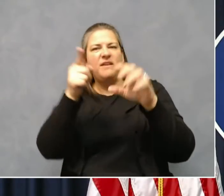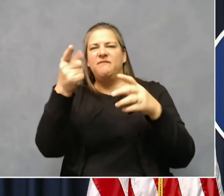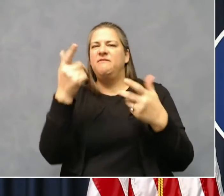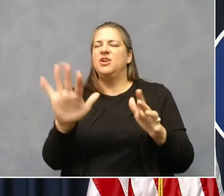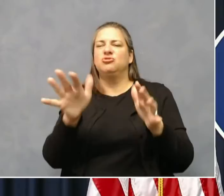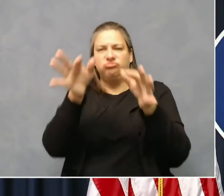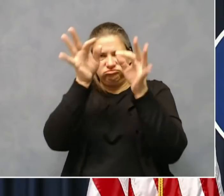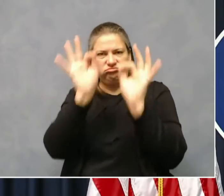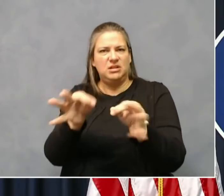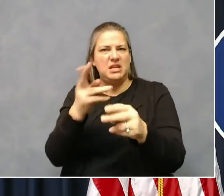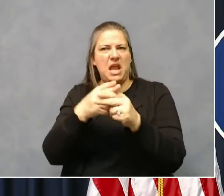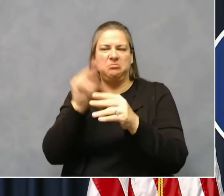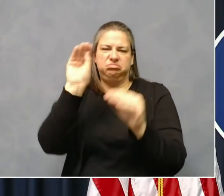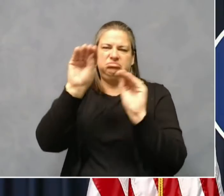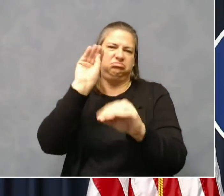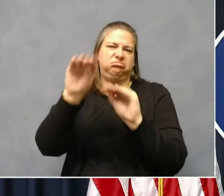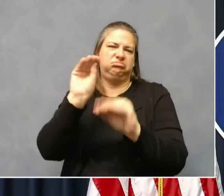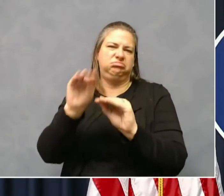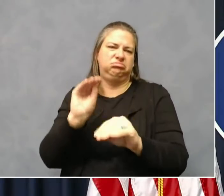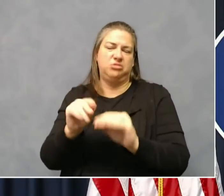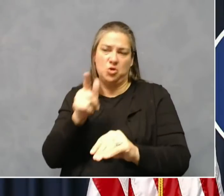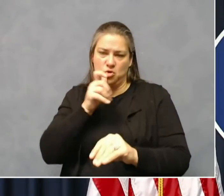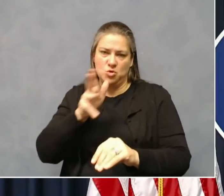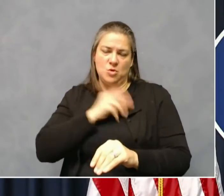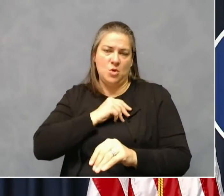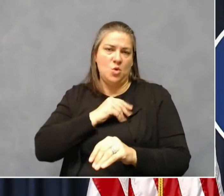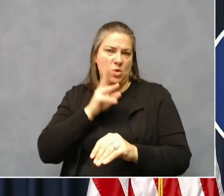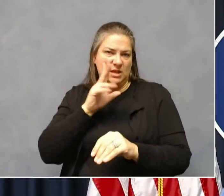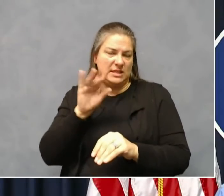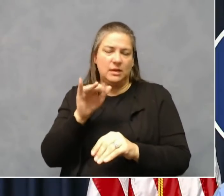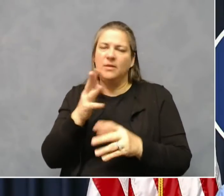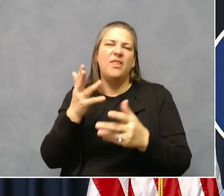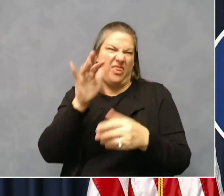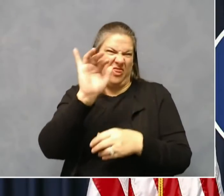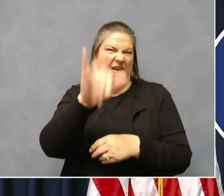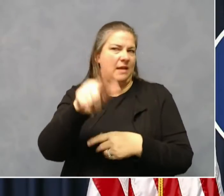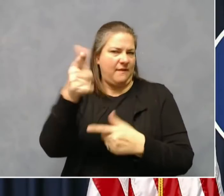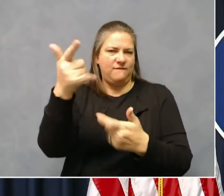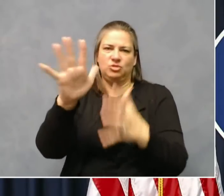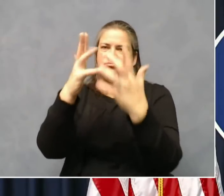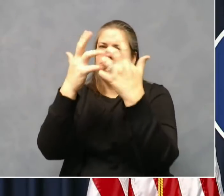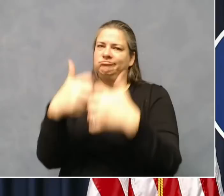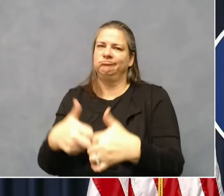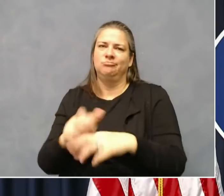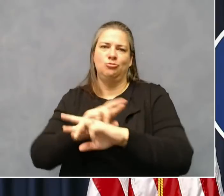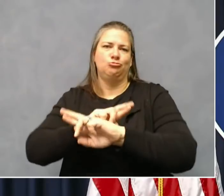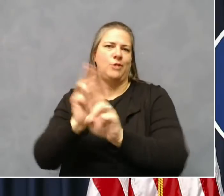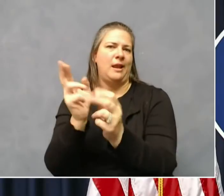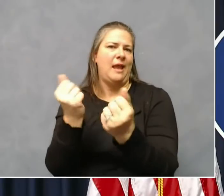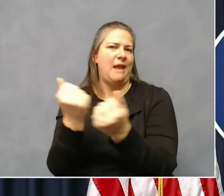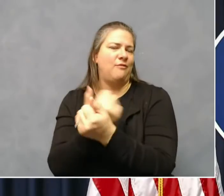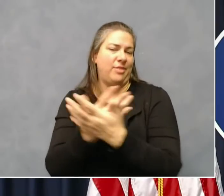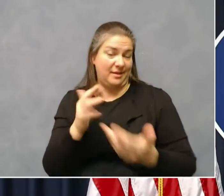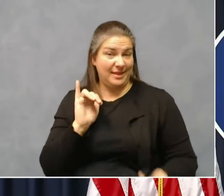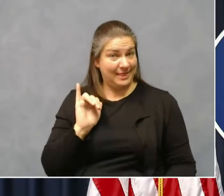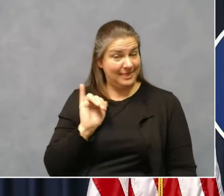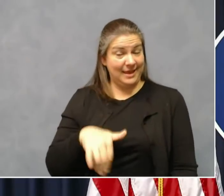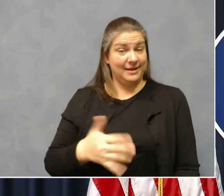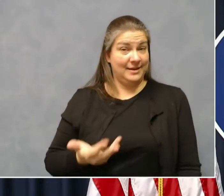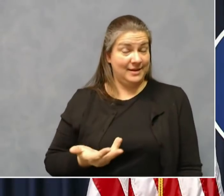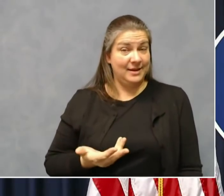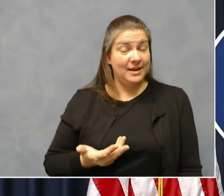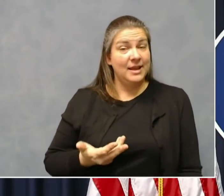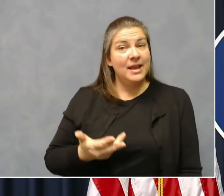willing to take it. So that's one of the advantages of being able to do some of the